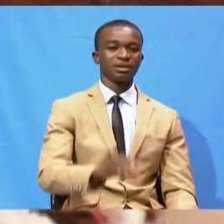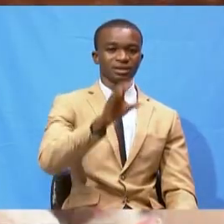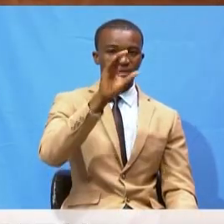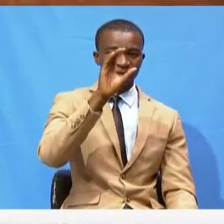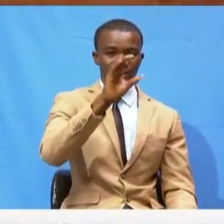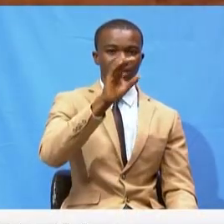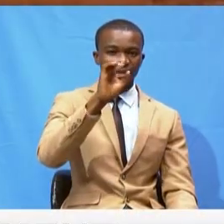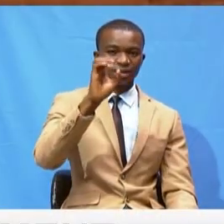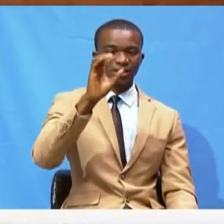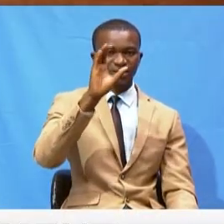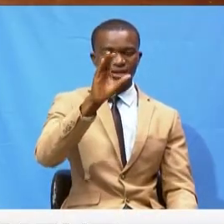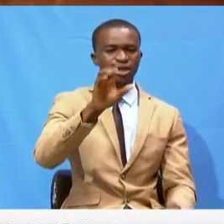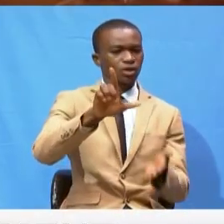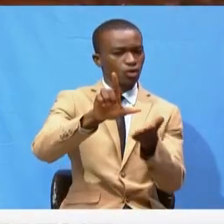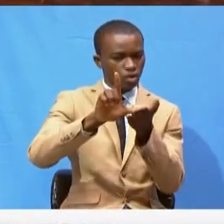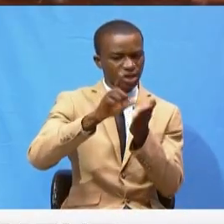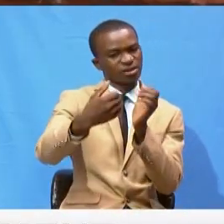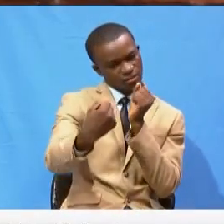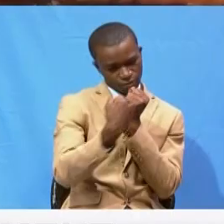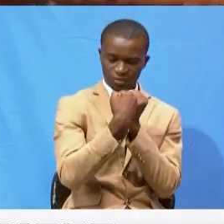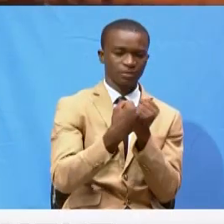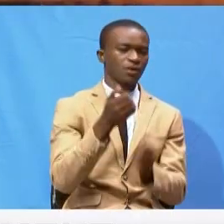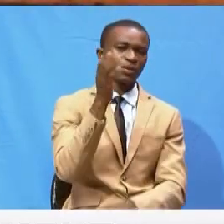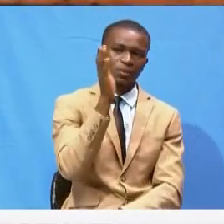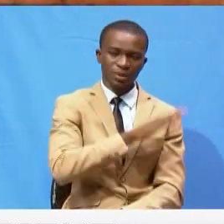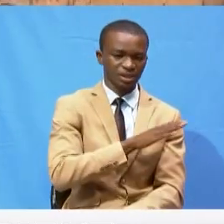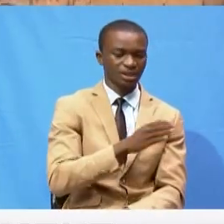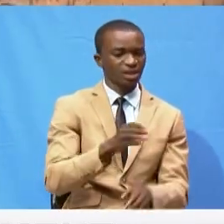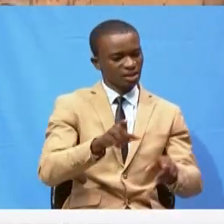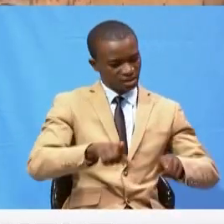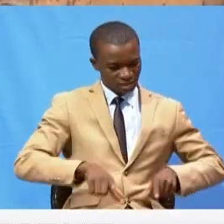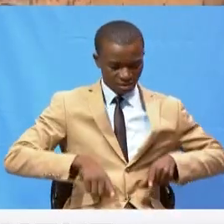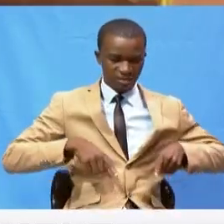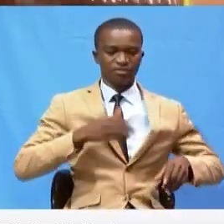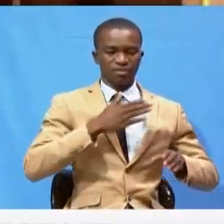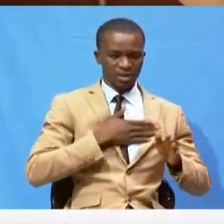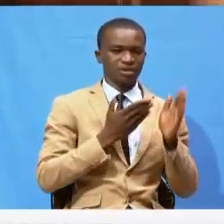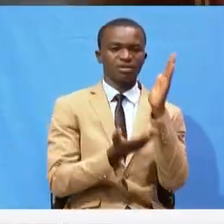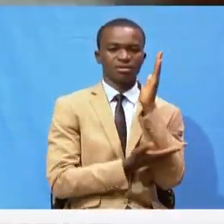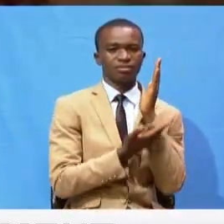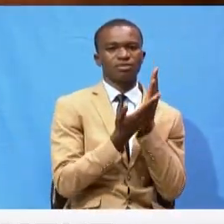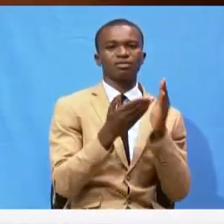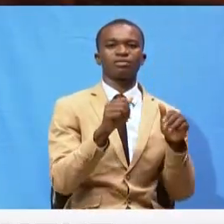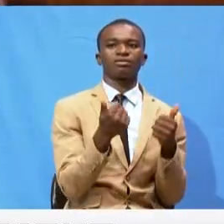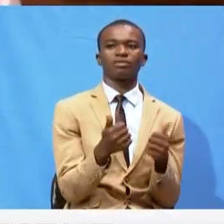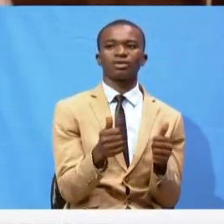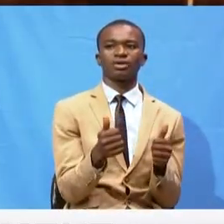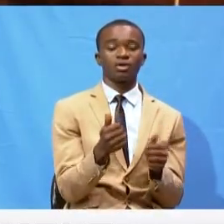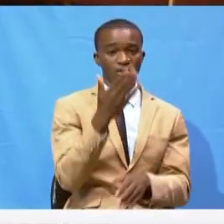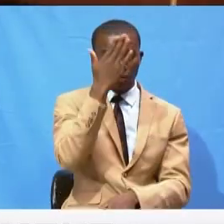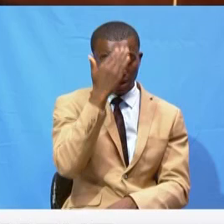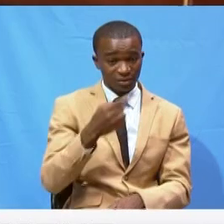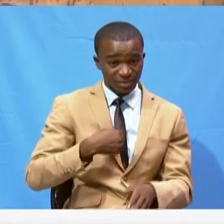can now manage to look after my family and also part of it saving for the future